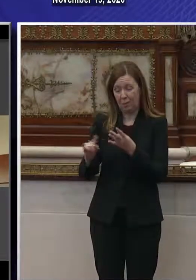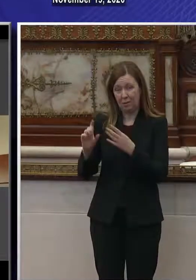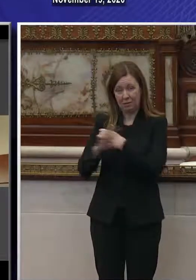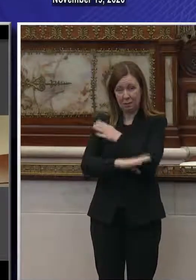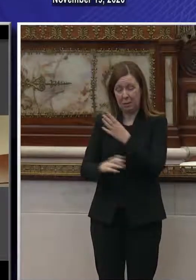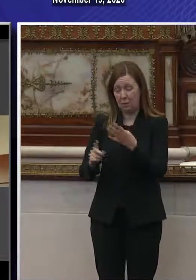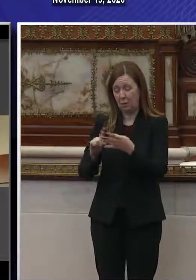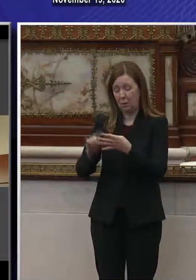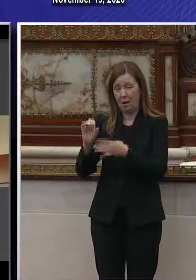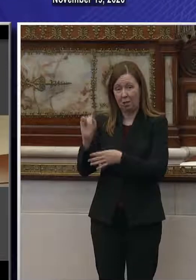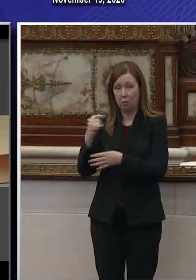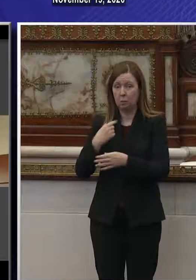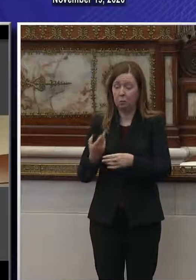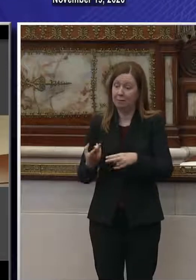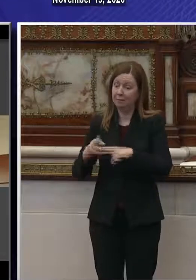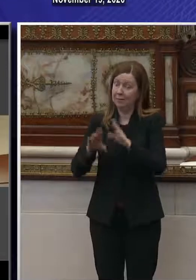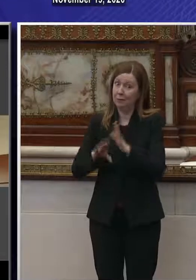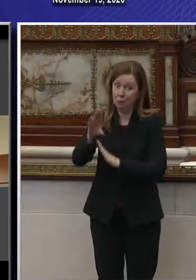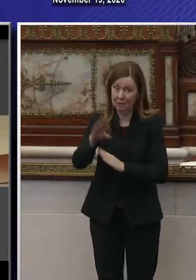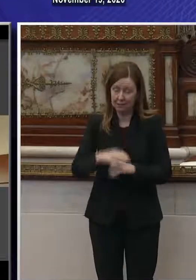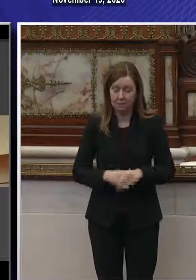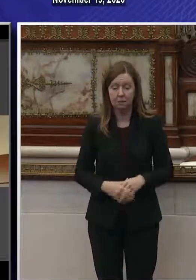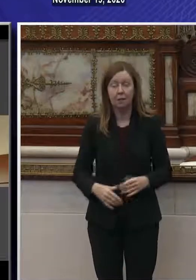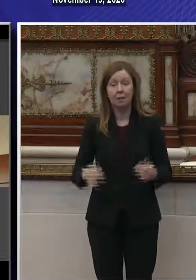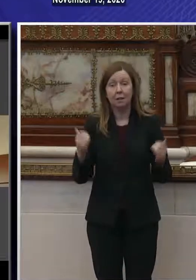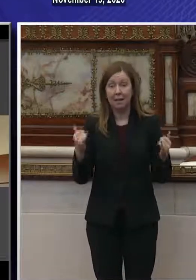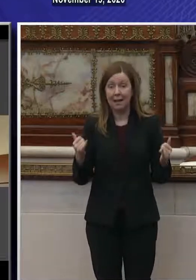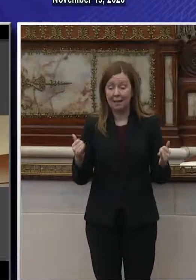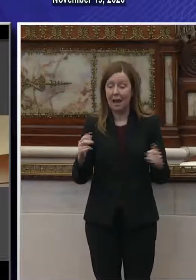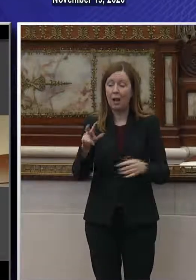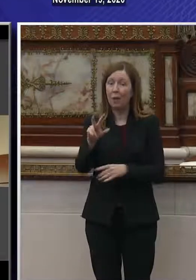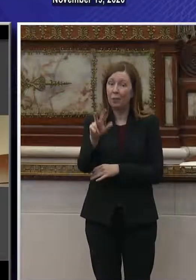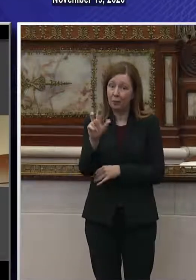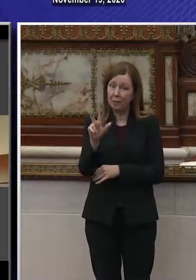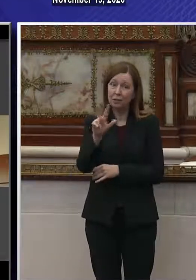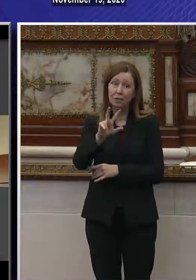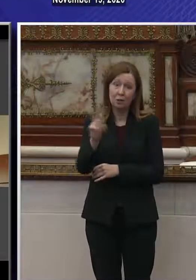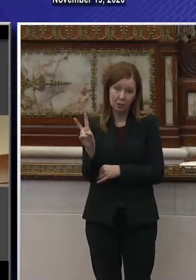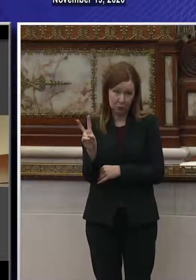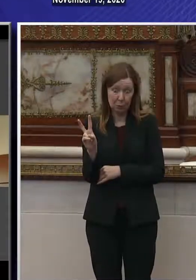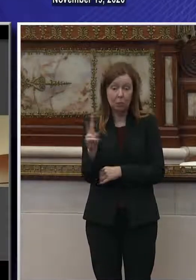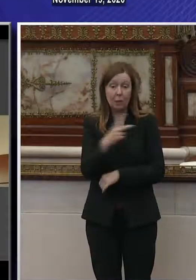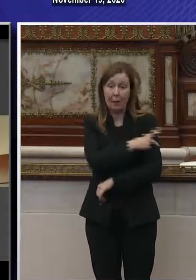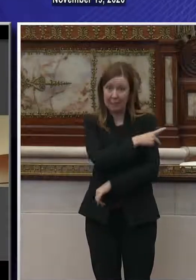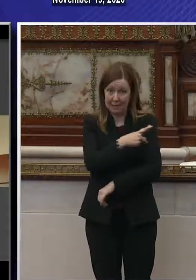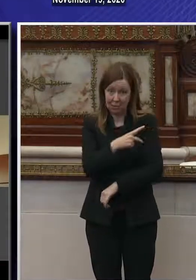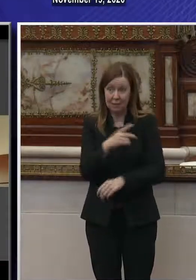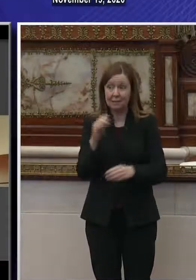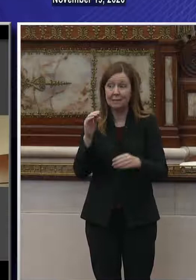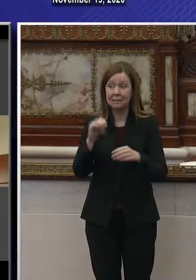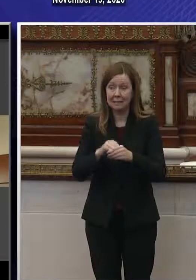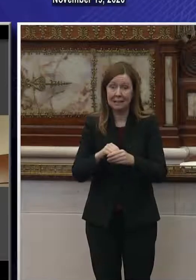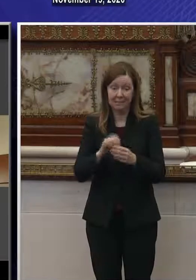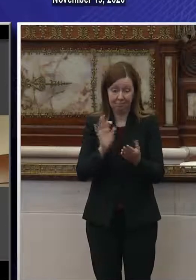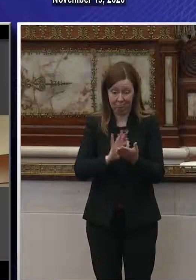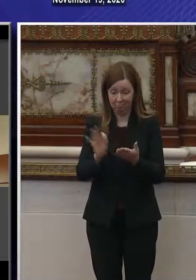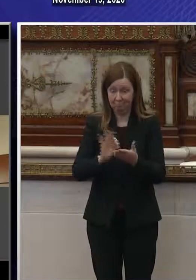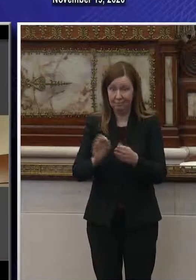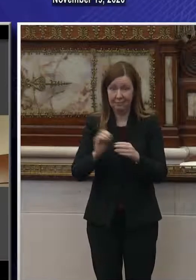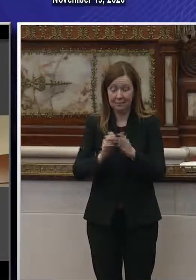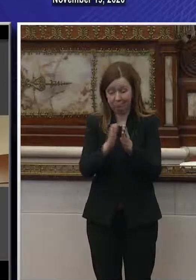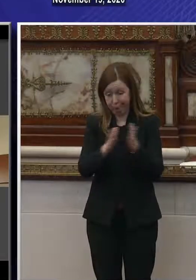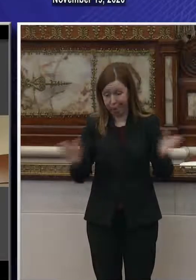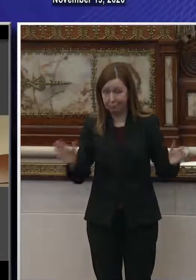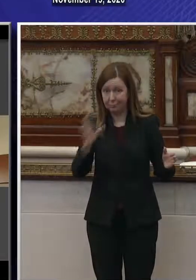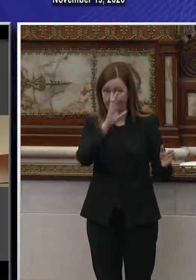we've increased. And now, just for idea, we're up to 332 patients in census across